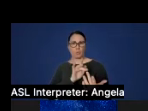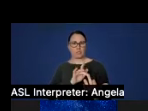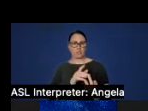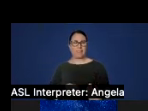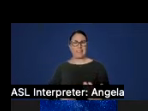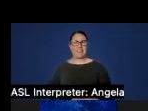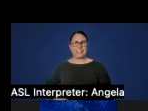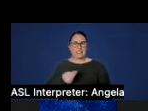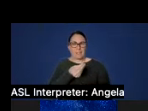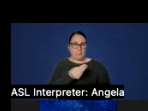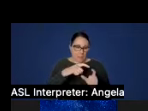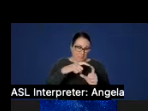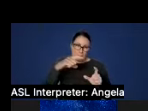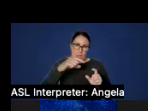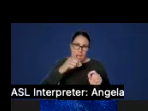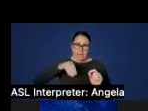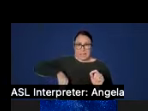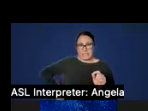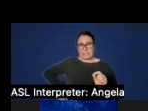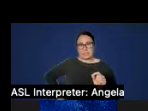pocket contact information.